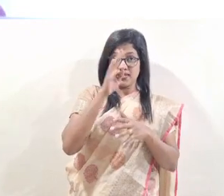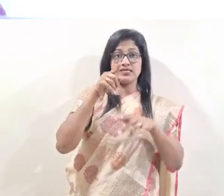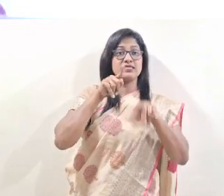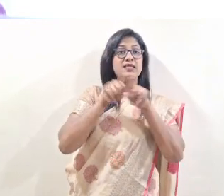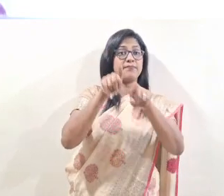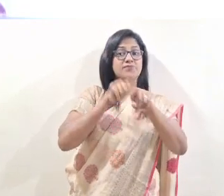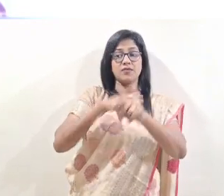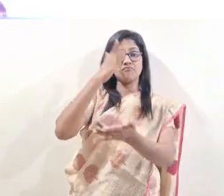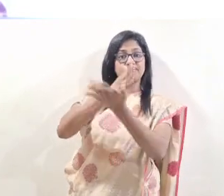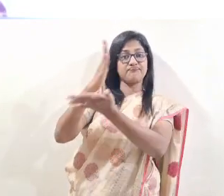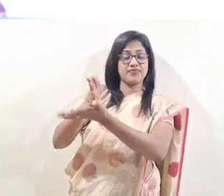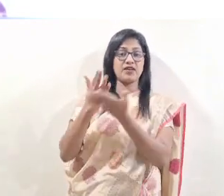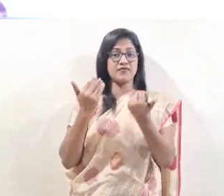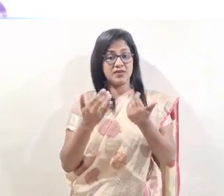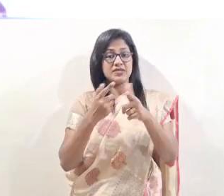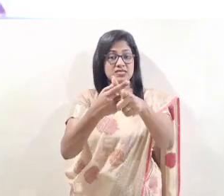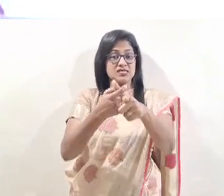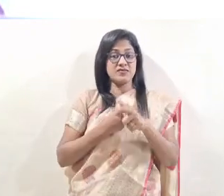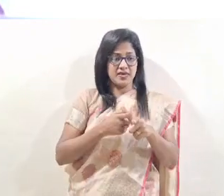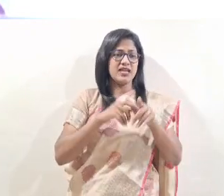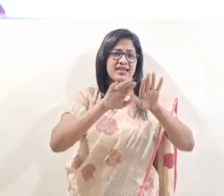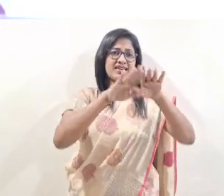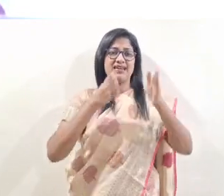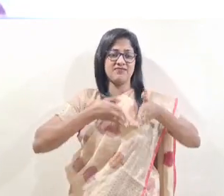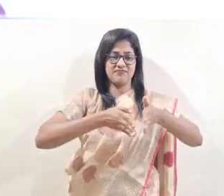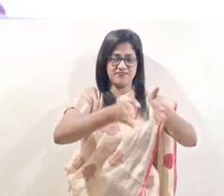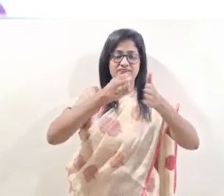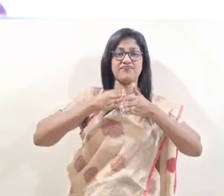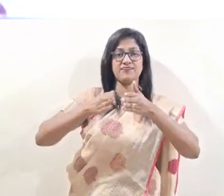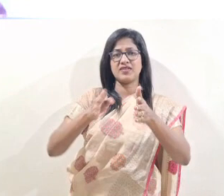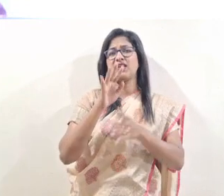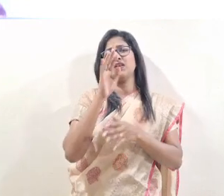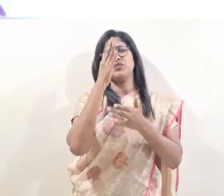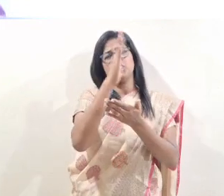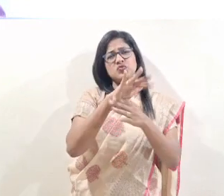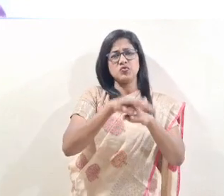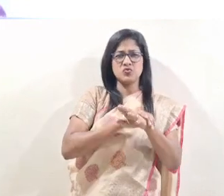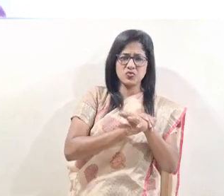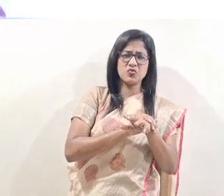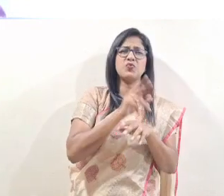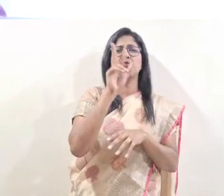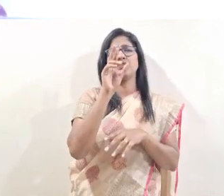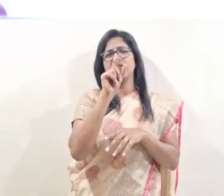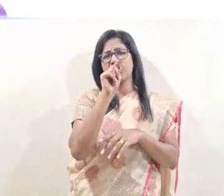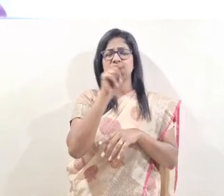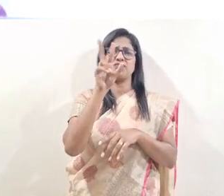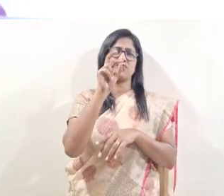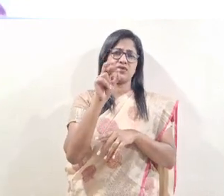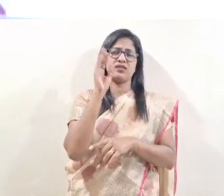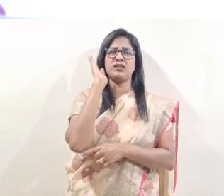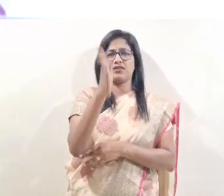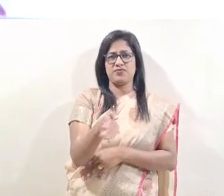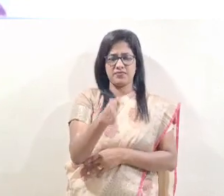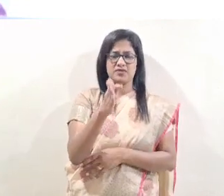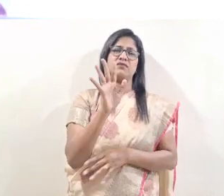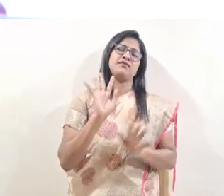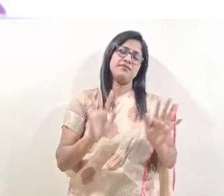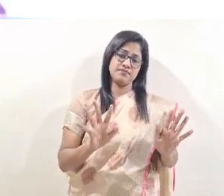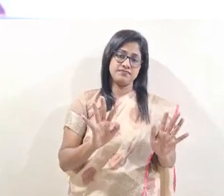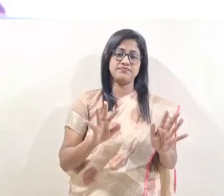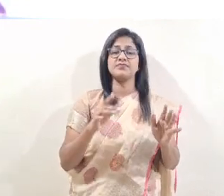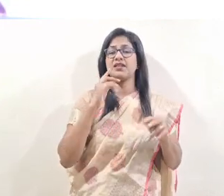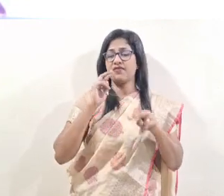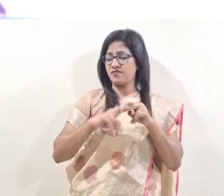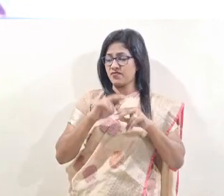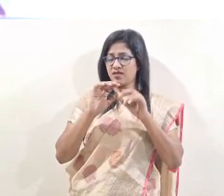And the speed of the train, basically we'll have to clear the sections, is at a slow speed of 10 to 20 kmph. And even without